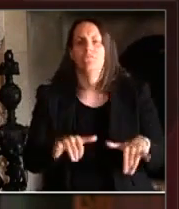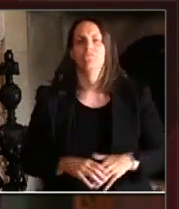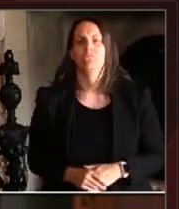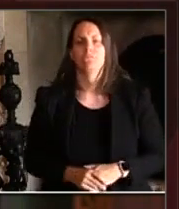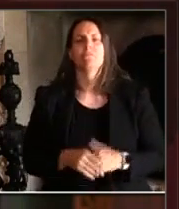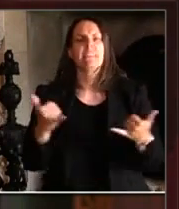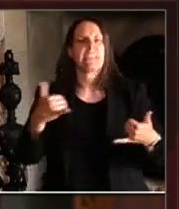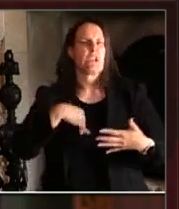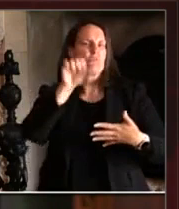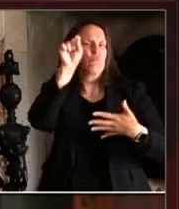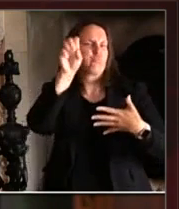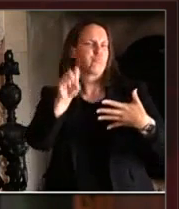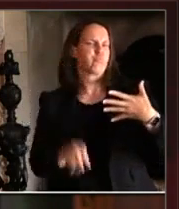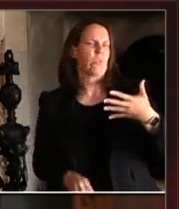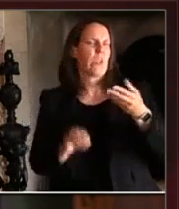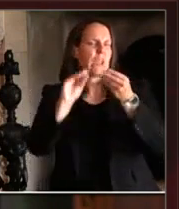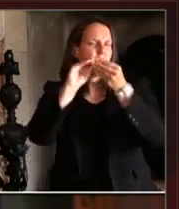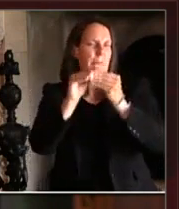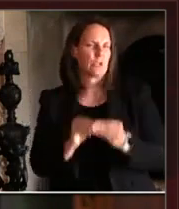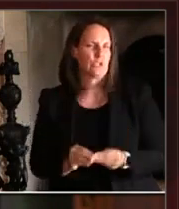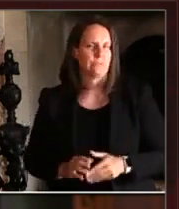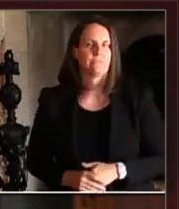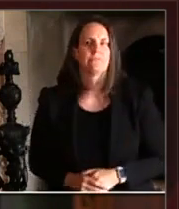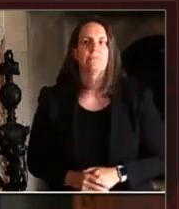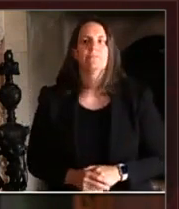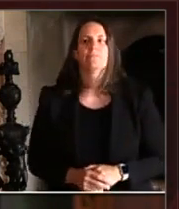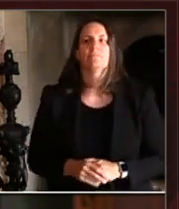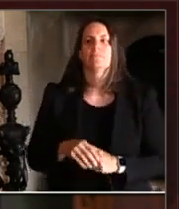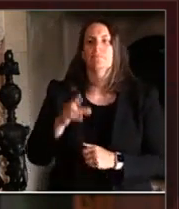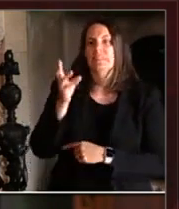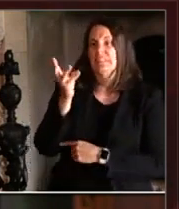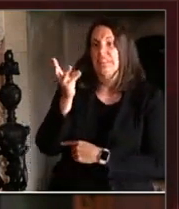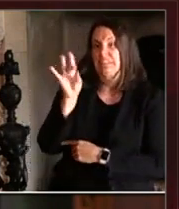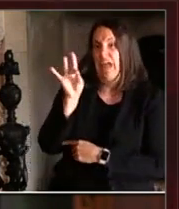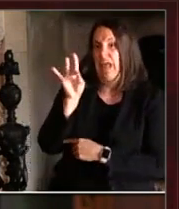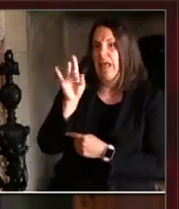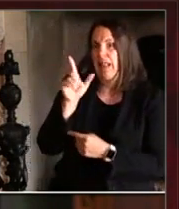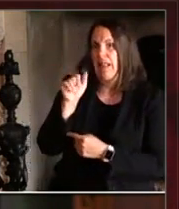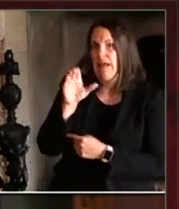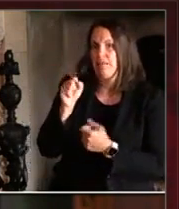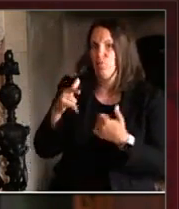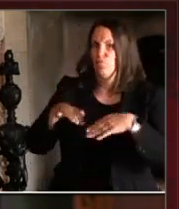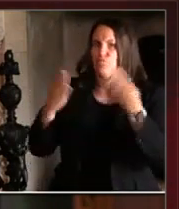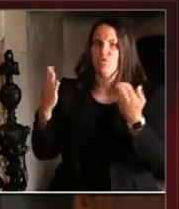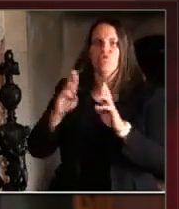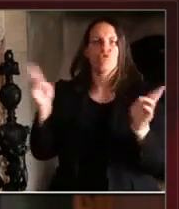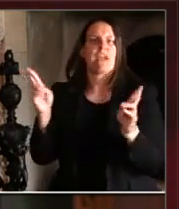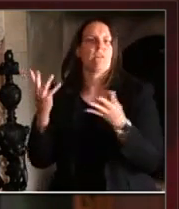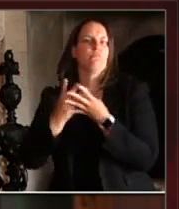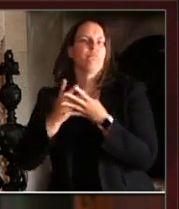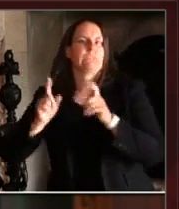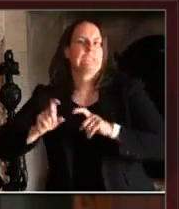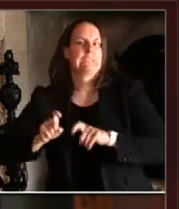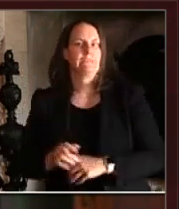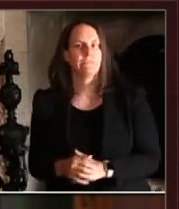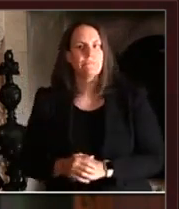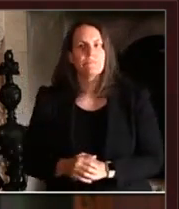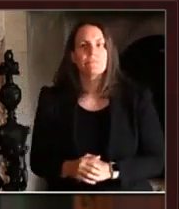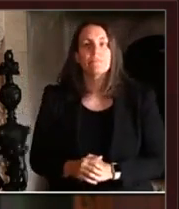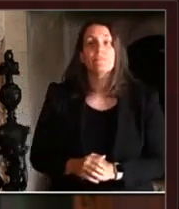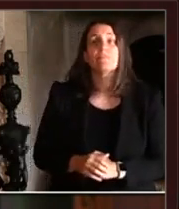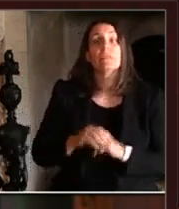today. We have 68 active labs running COVID-19 tests in Wisconsin, with our daily lab capacity